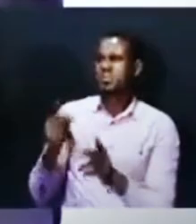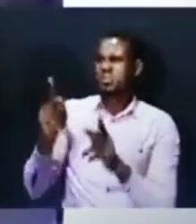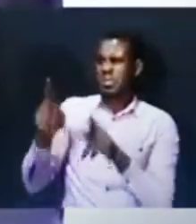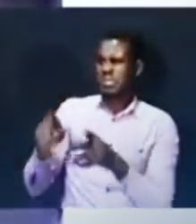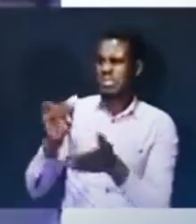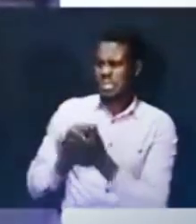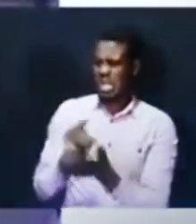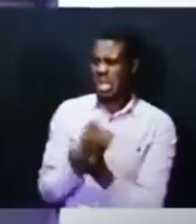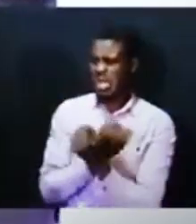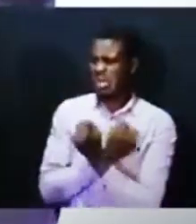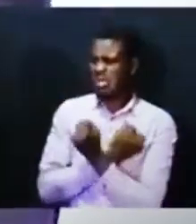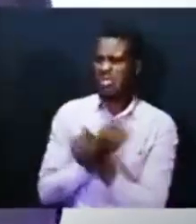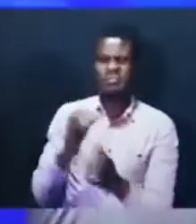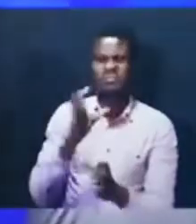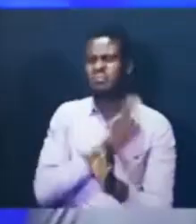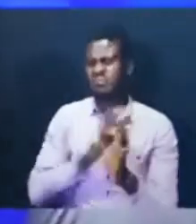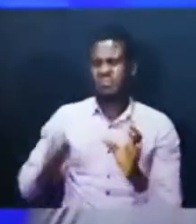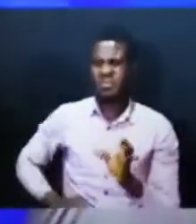me preserve his